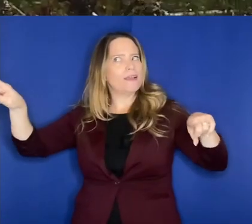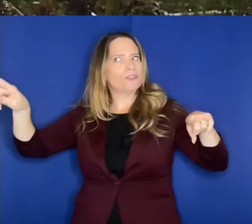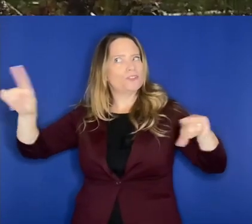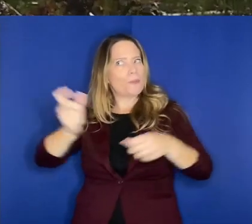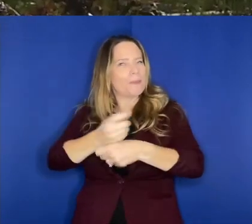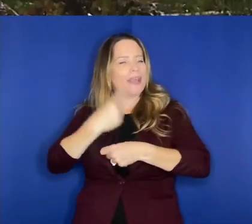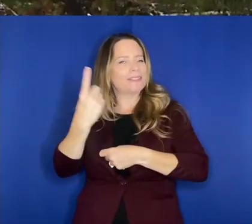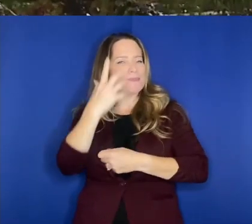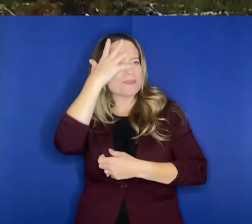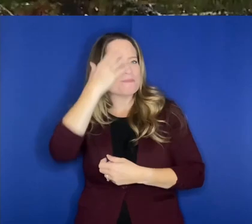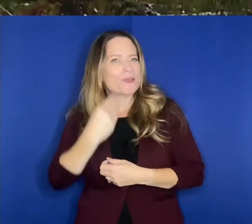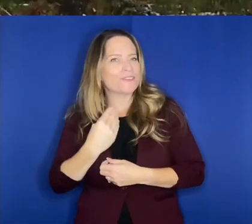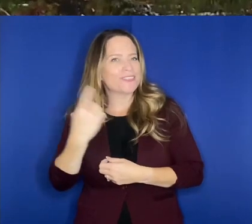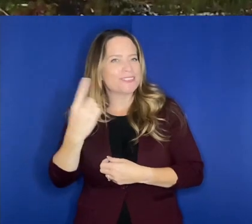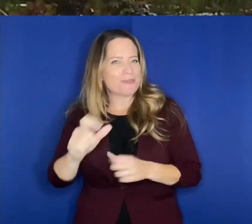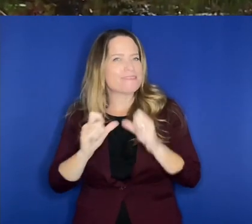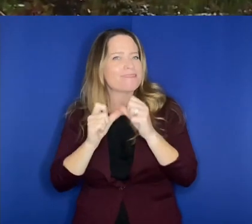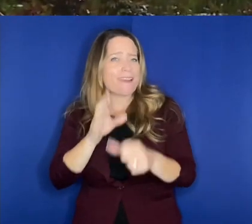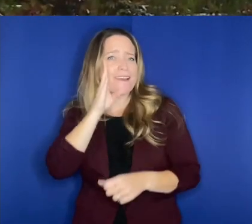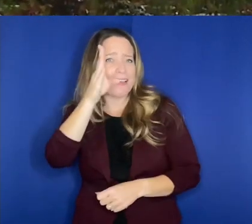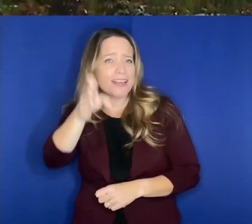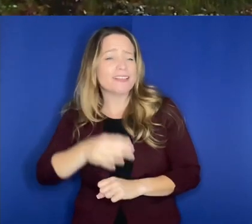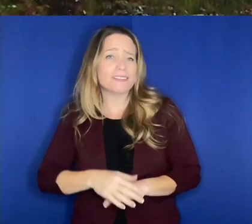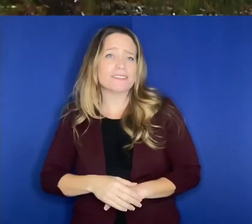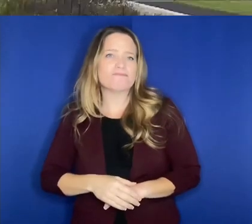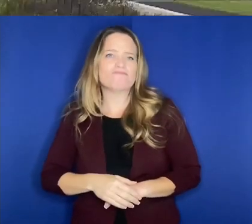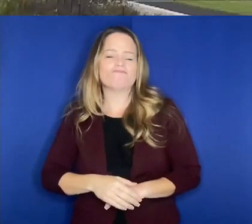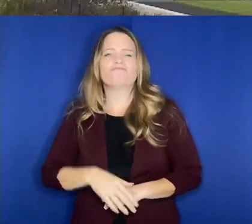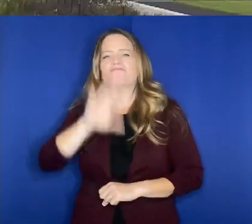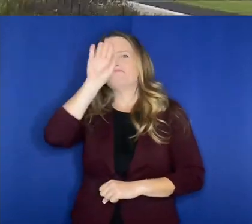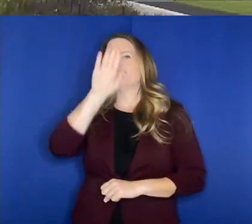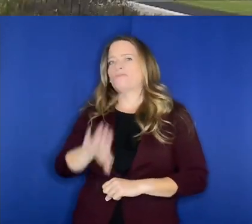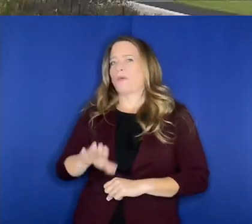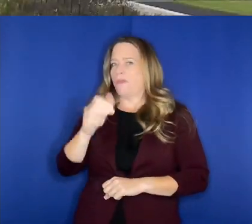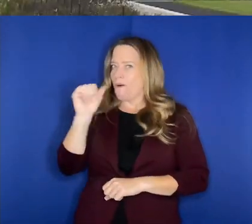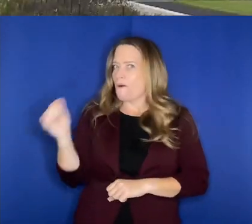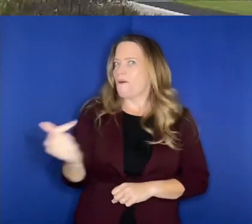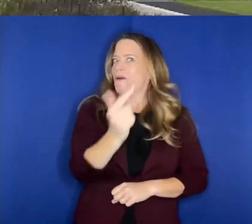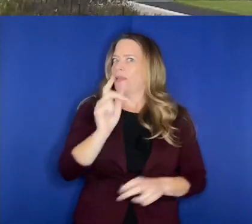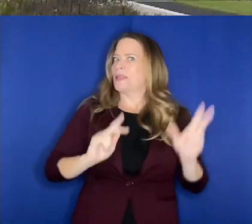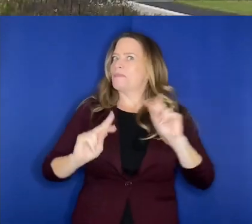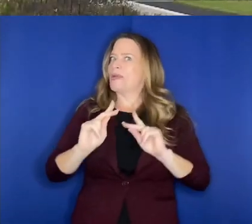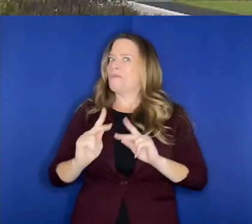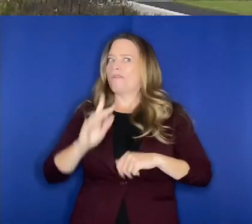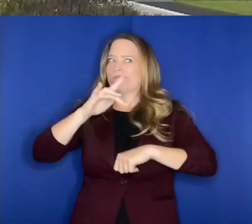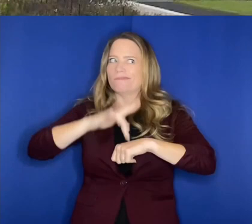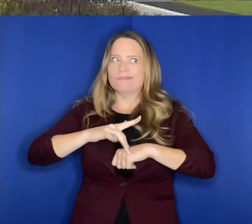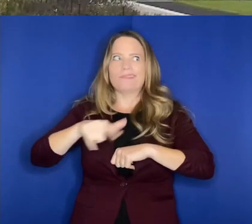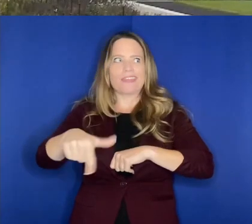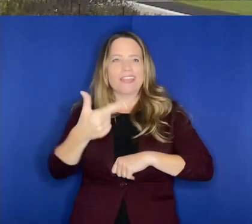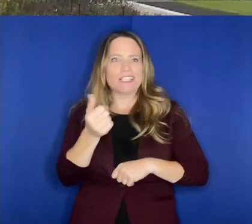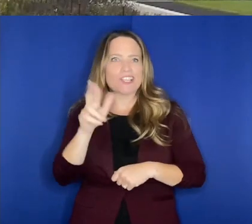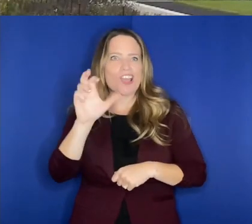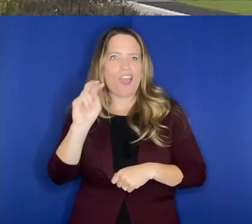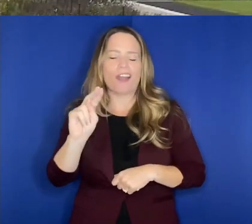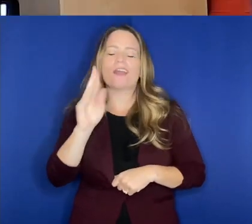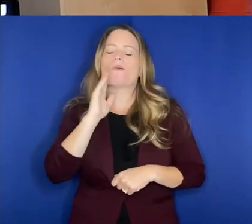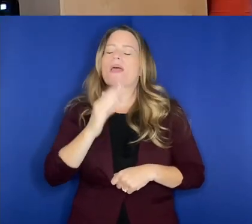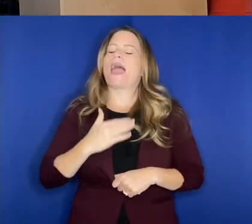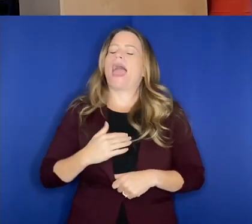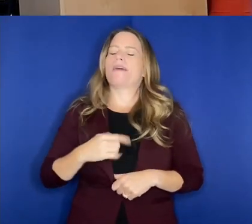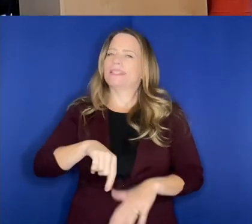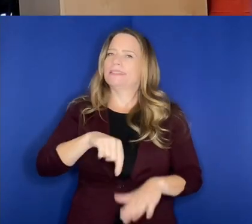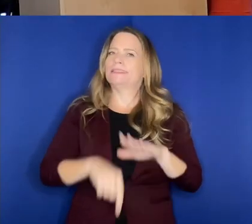our differences to create something beautiful and something lasting. I trust that everyone who visits the Aga